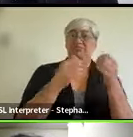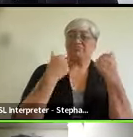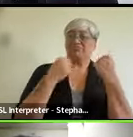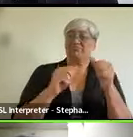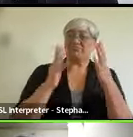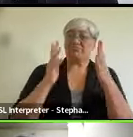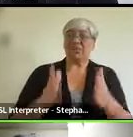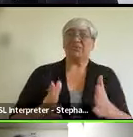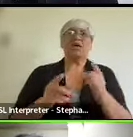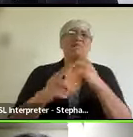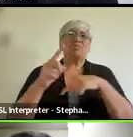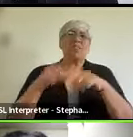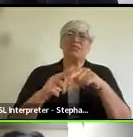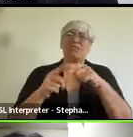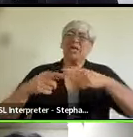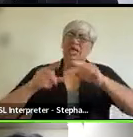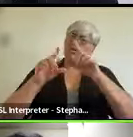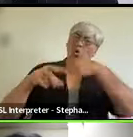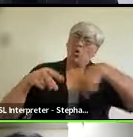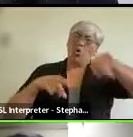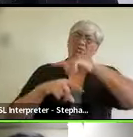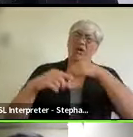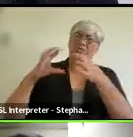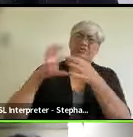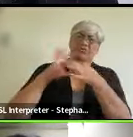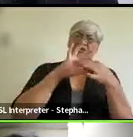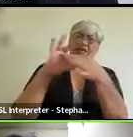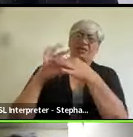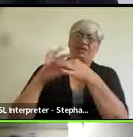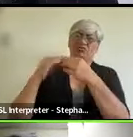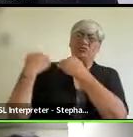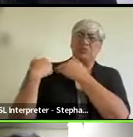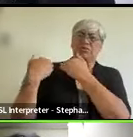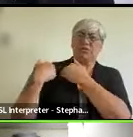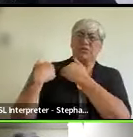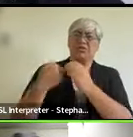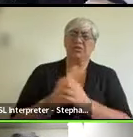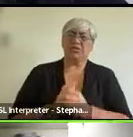responsibility. This bill puts a